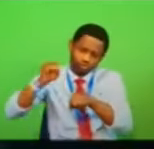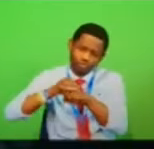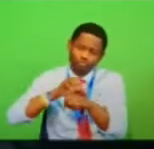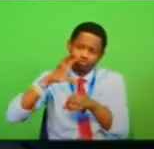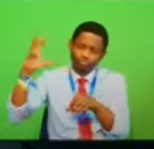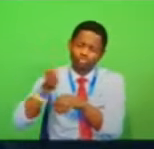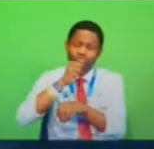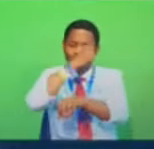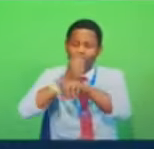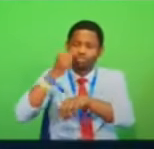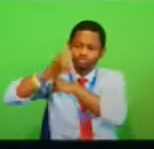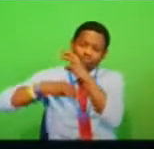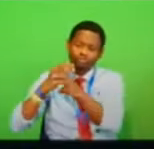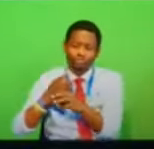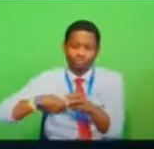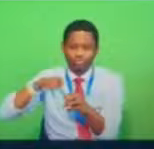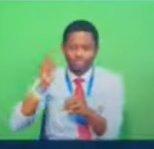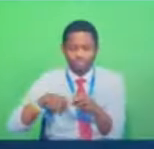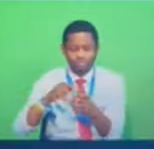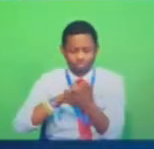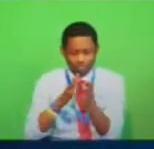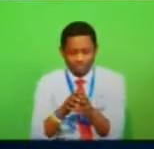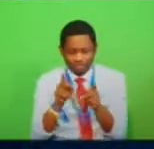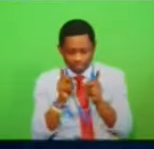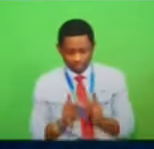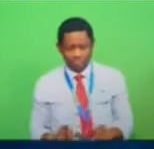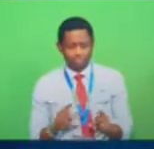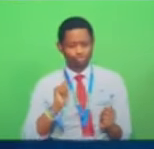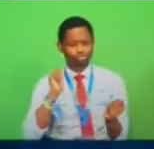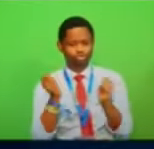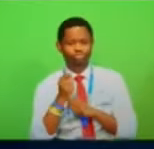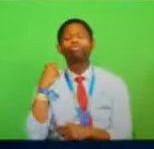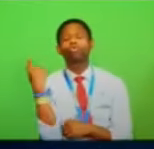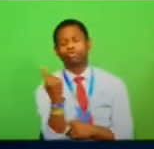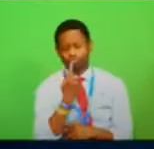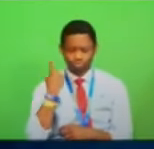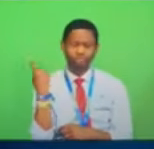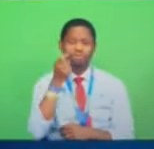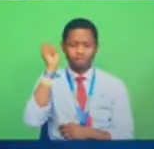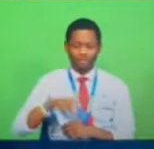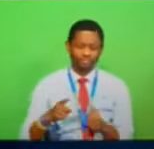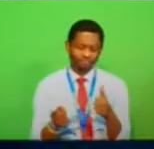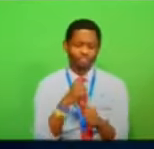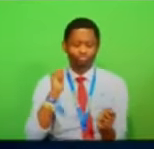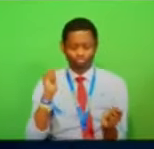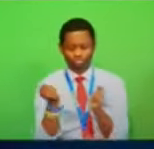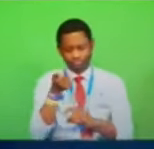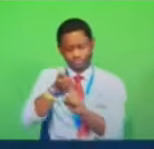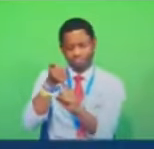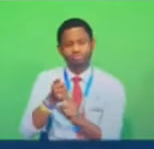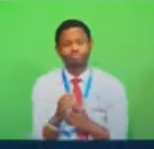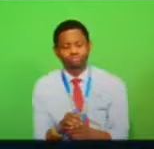mountains of the world, we have to seek personal transformation always. Always. Christ-centered